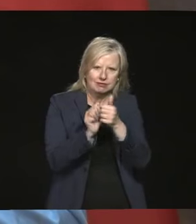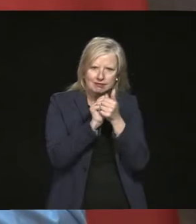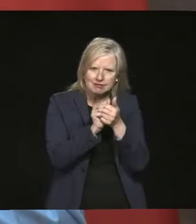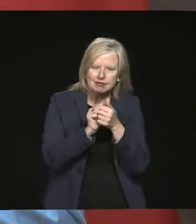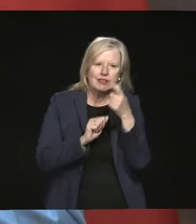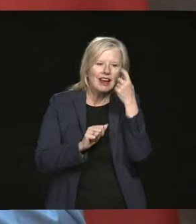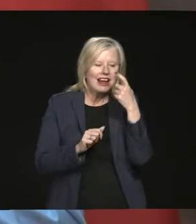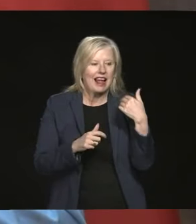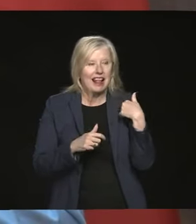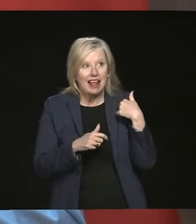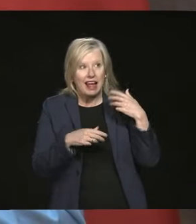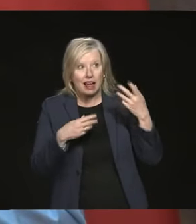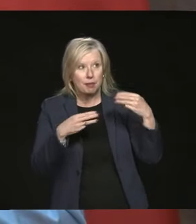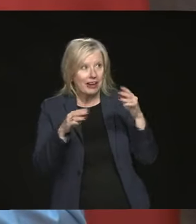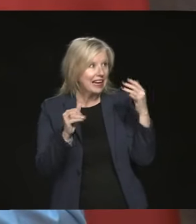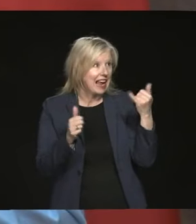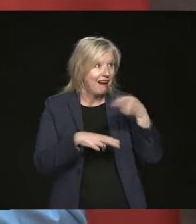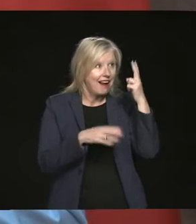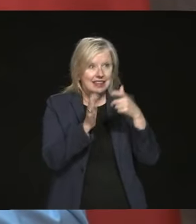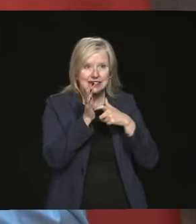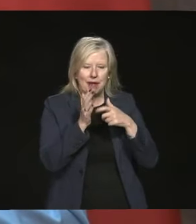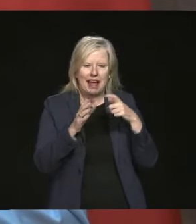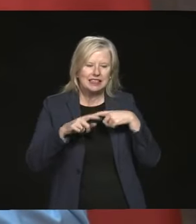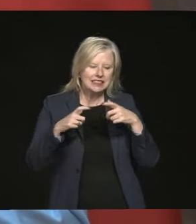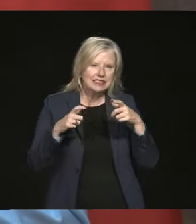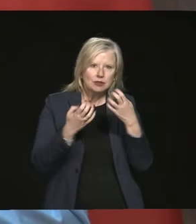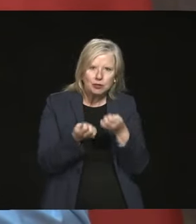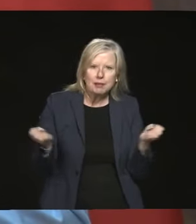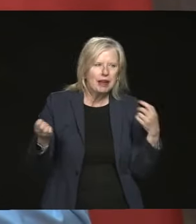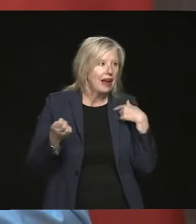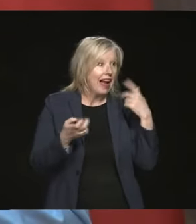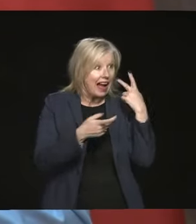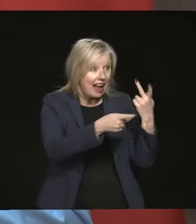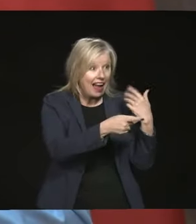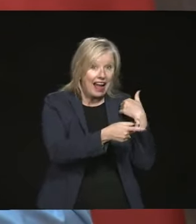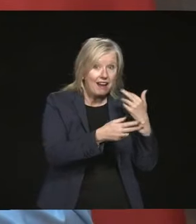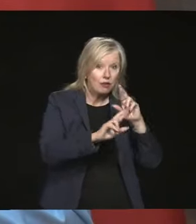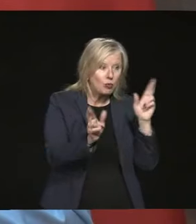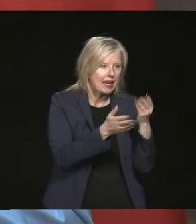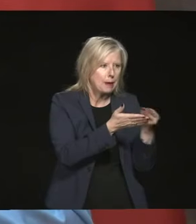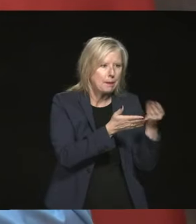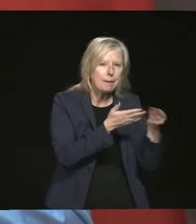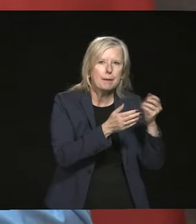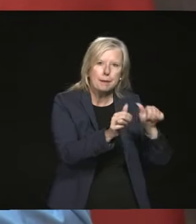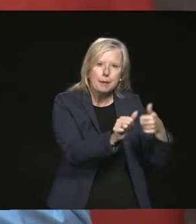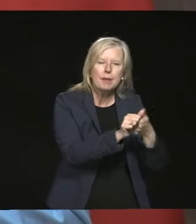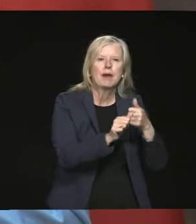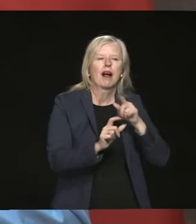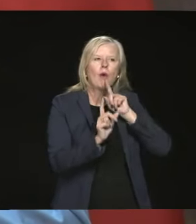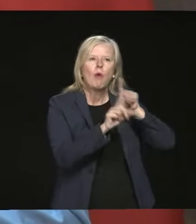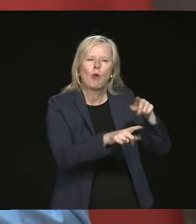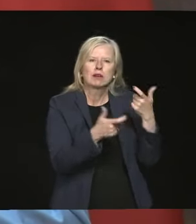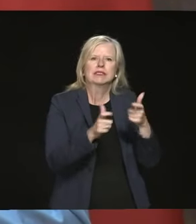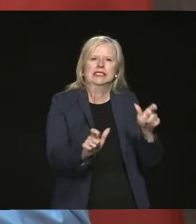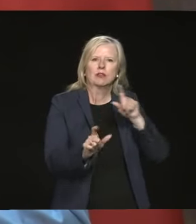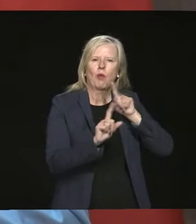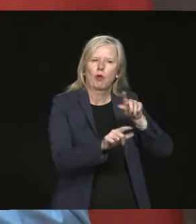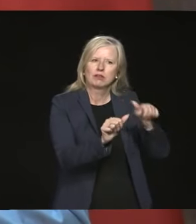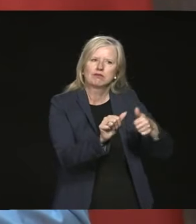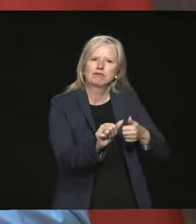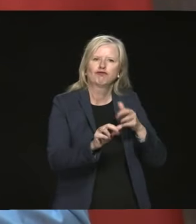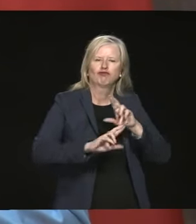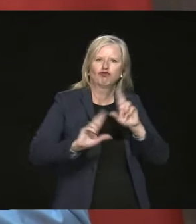buying existing inventory where we can and placing large orders to create and maintain a